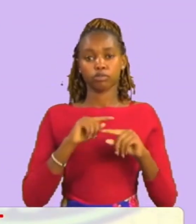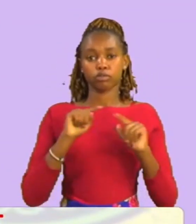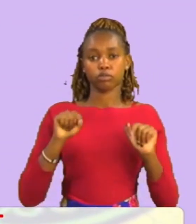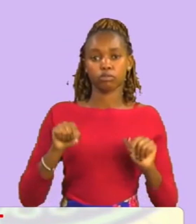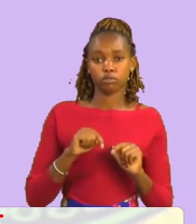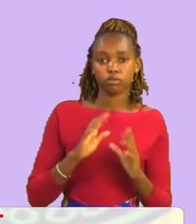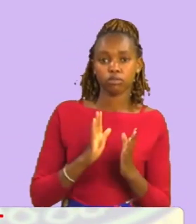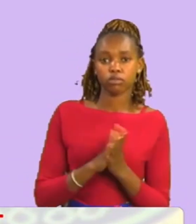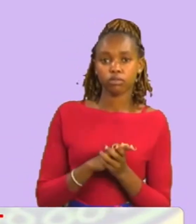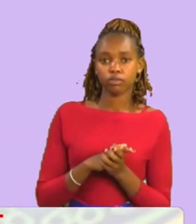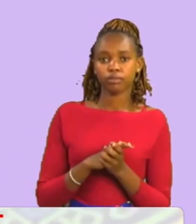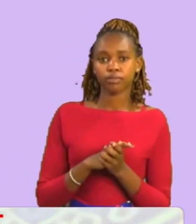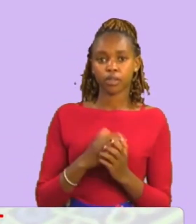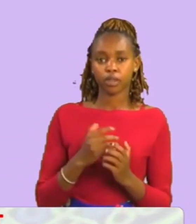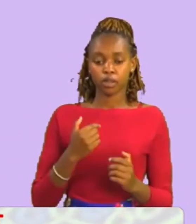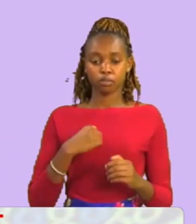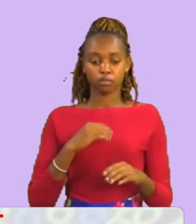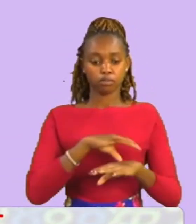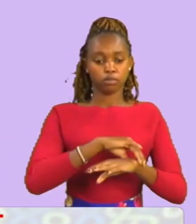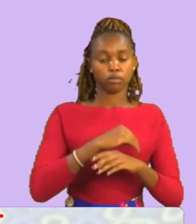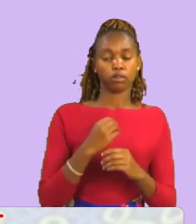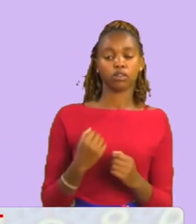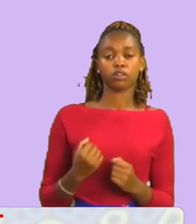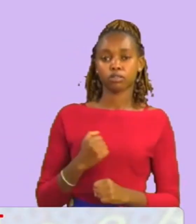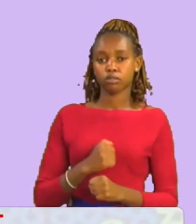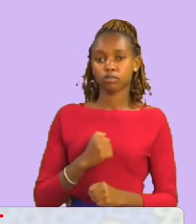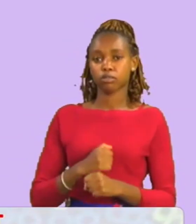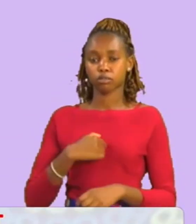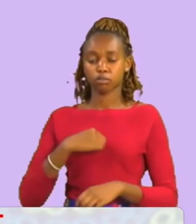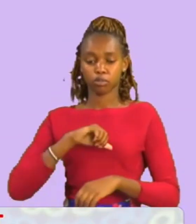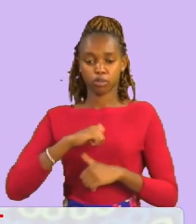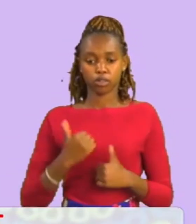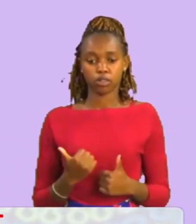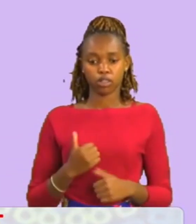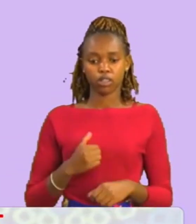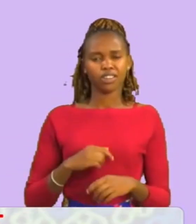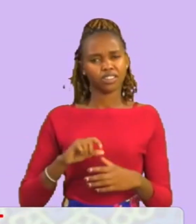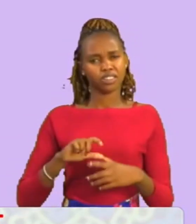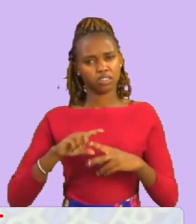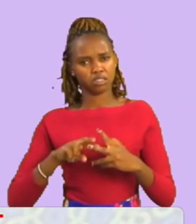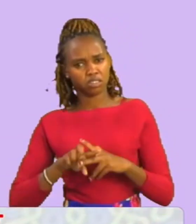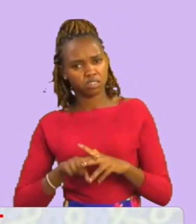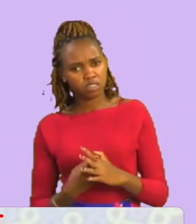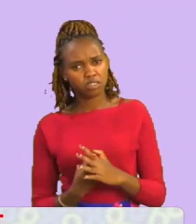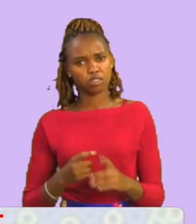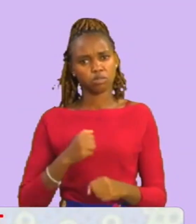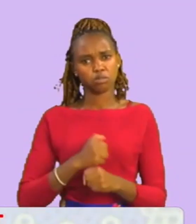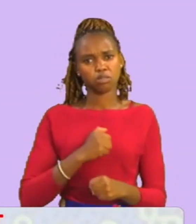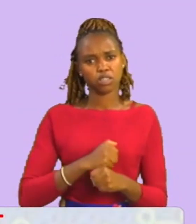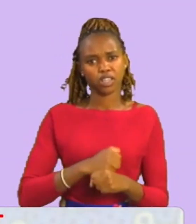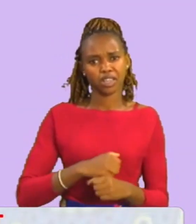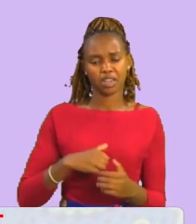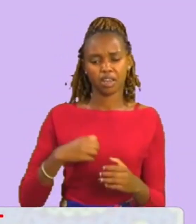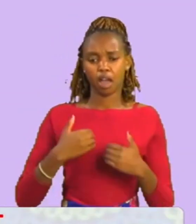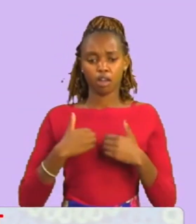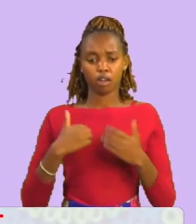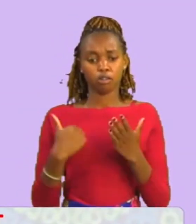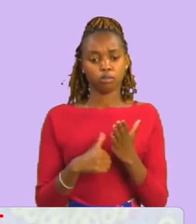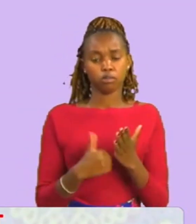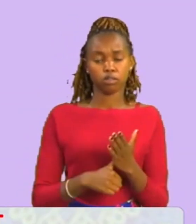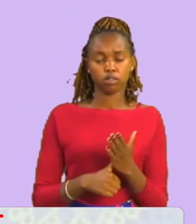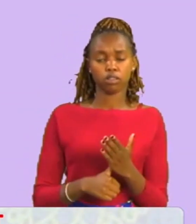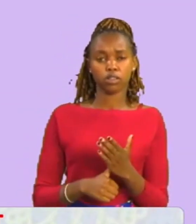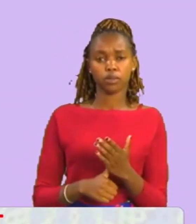kusikia. Nimepata ka job niko sawa. Sawa? Alafu anaingia job anaanza shida zingine. Mtu wangu. You know, being comfortable